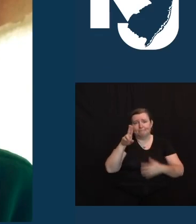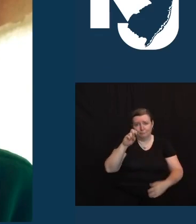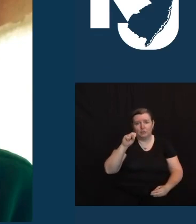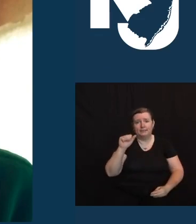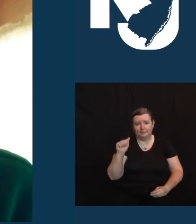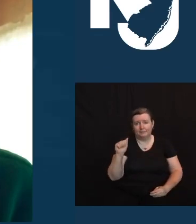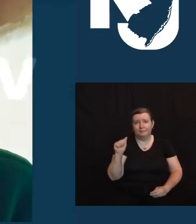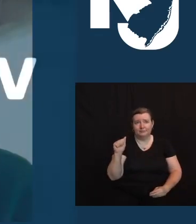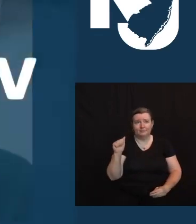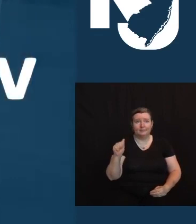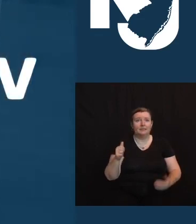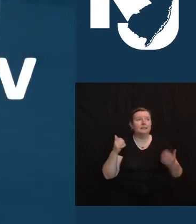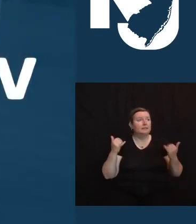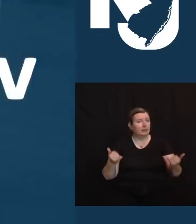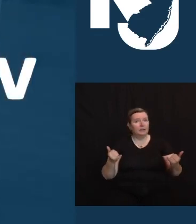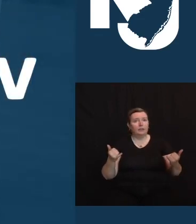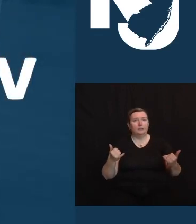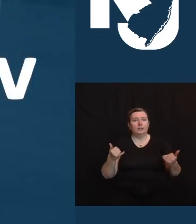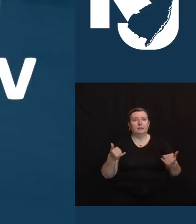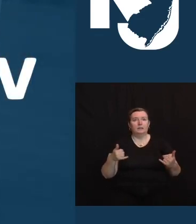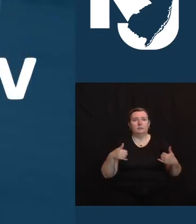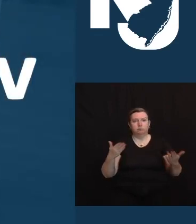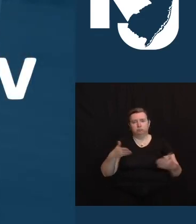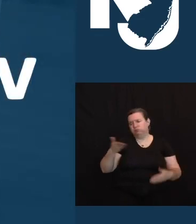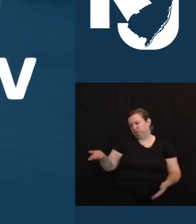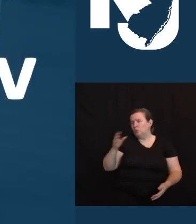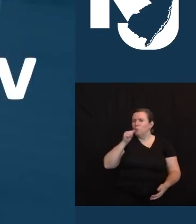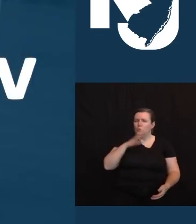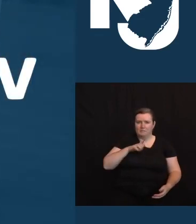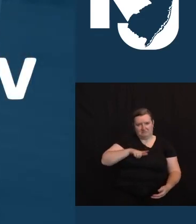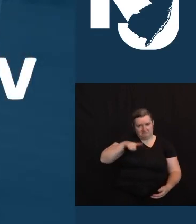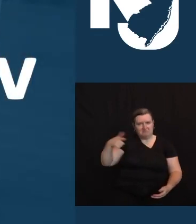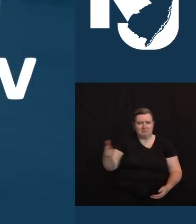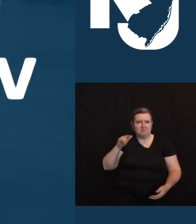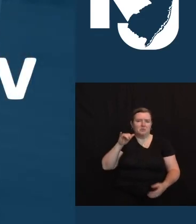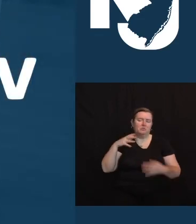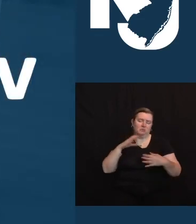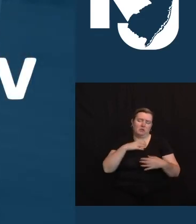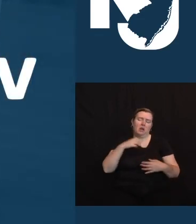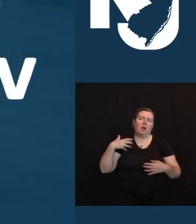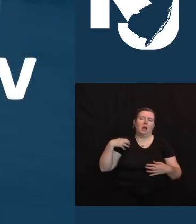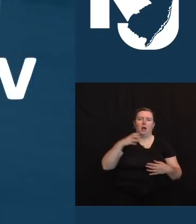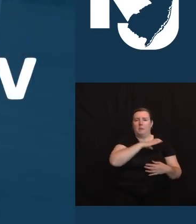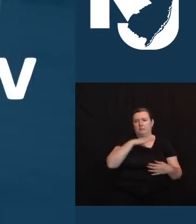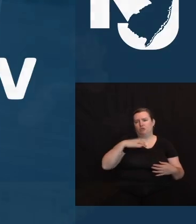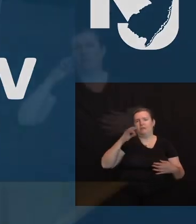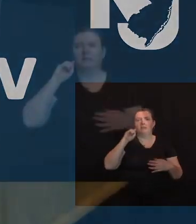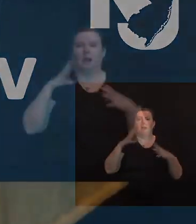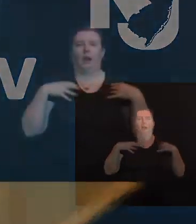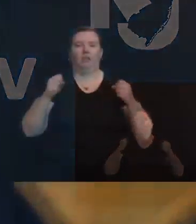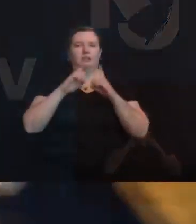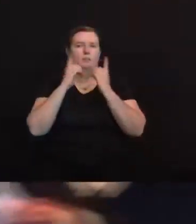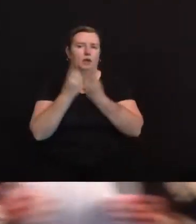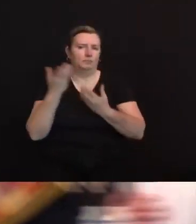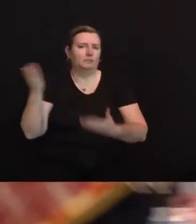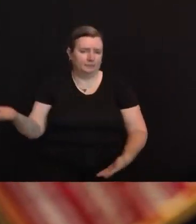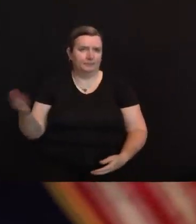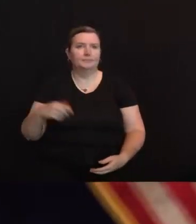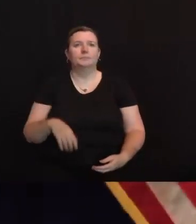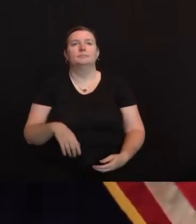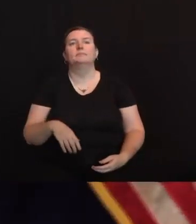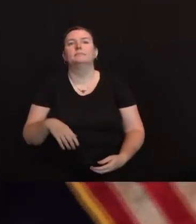that, please help me welcome the woman who needs no introduction, the Commissioner of the Department of Health, Judy Persichilli. Thank you, Governor,